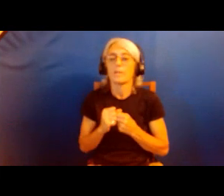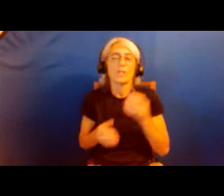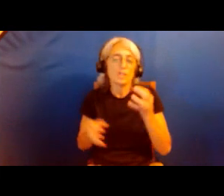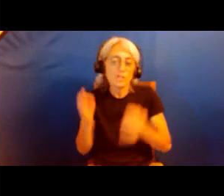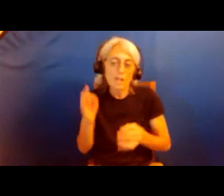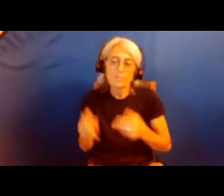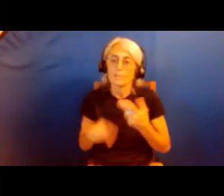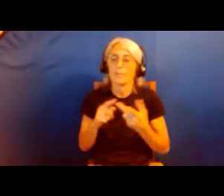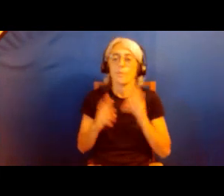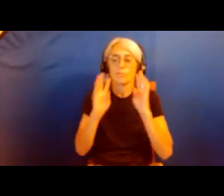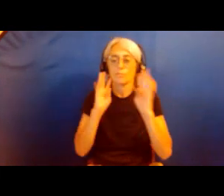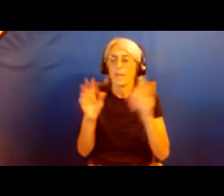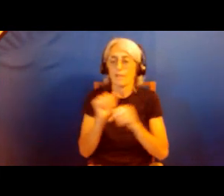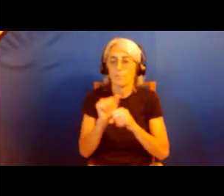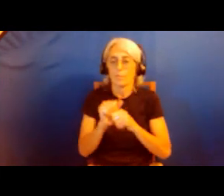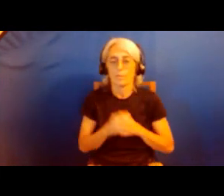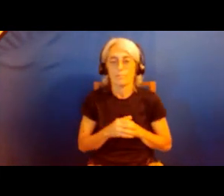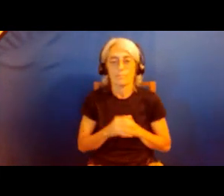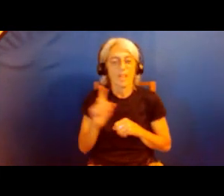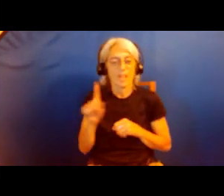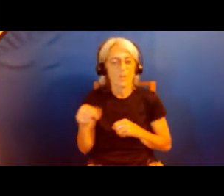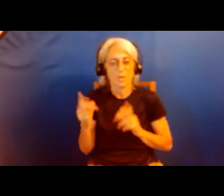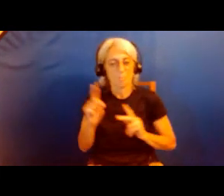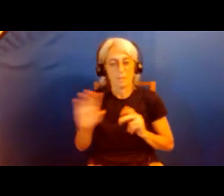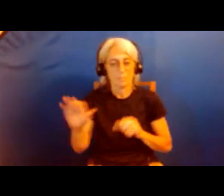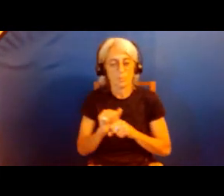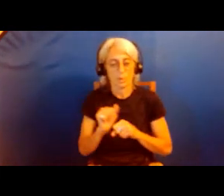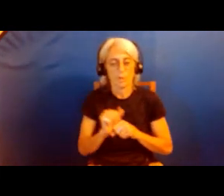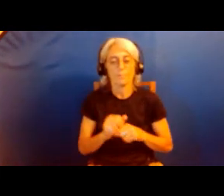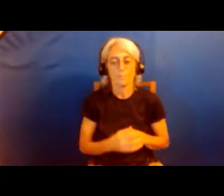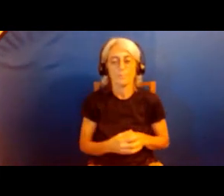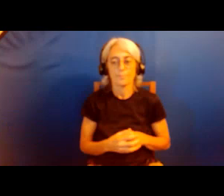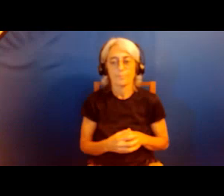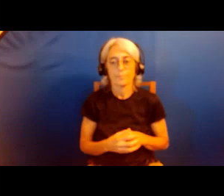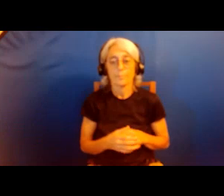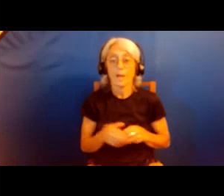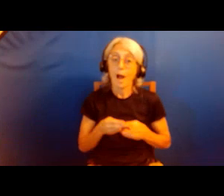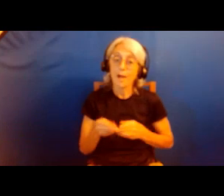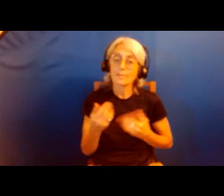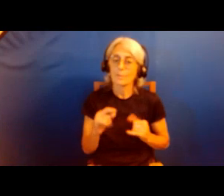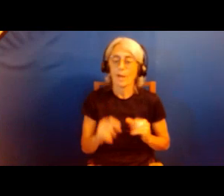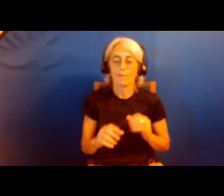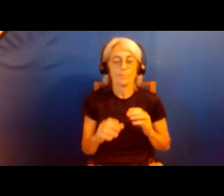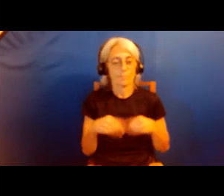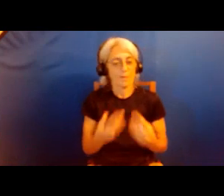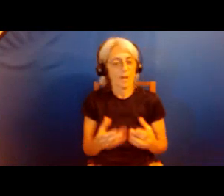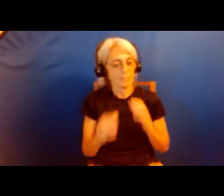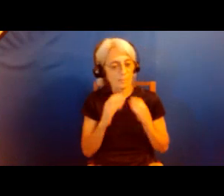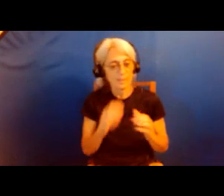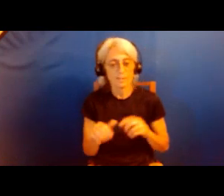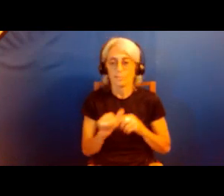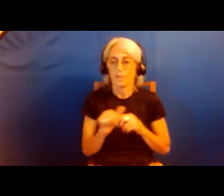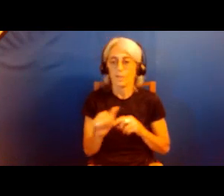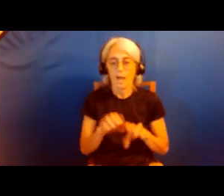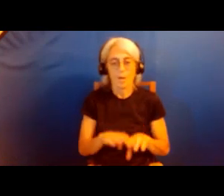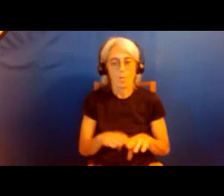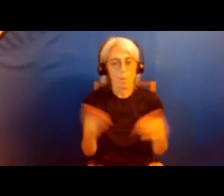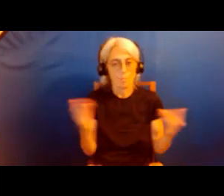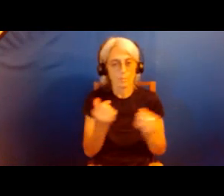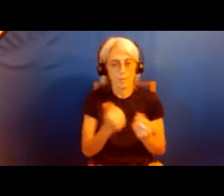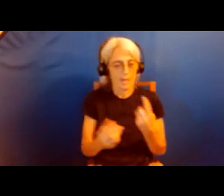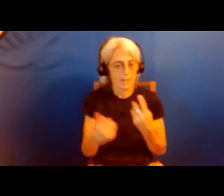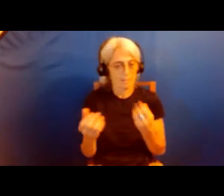only people can do. But honestly, we still need to provide a lot of communications, training, and to be open to all of the concerns that our